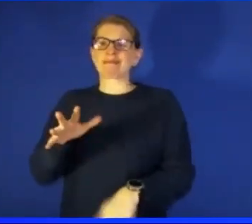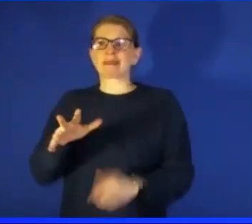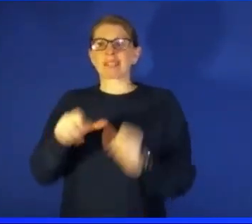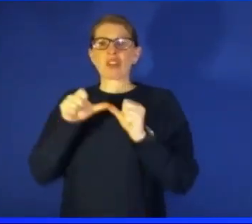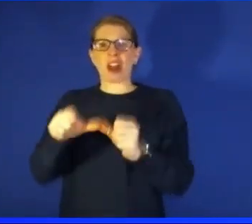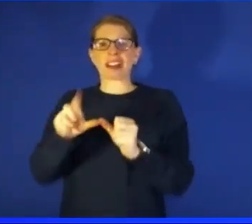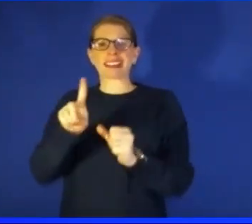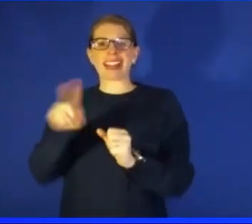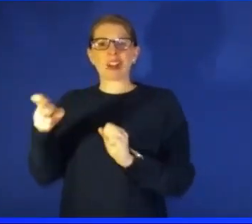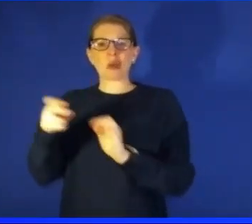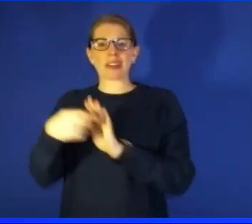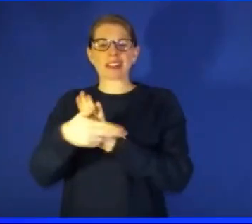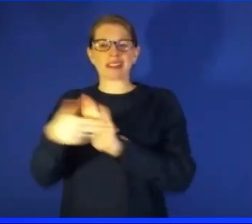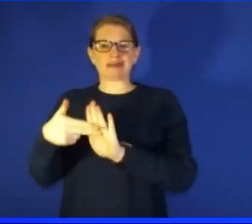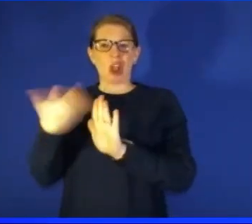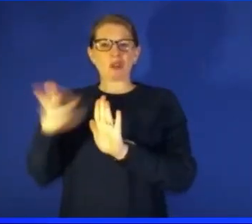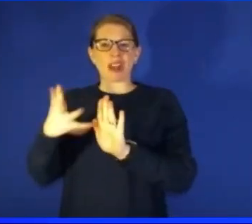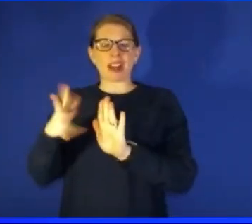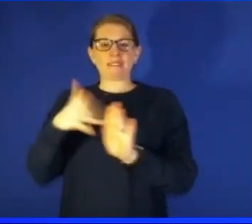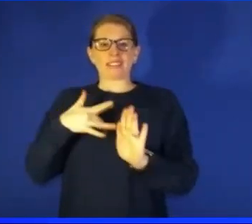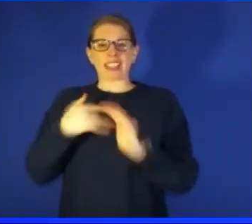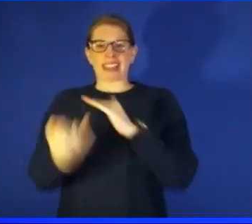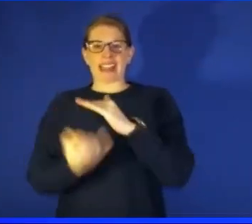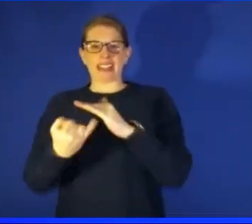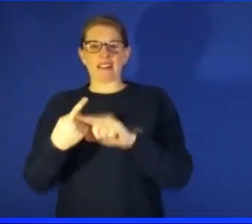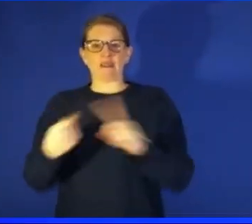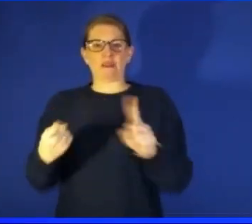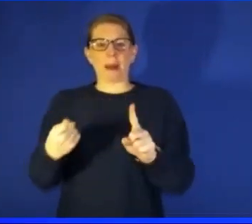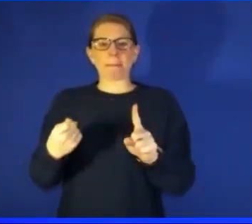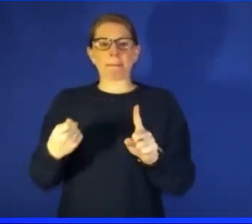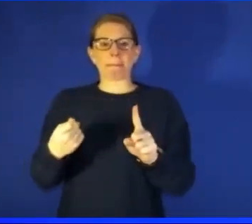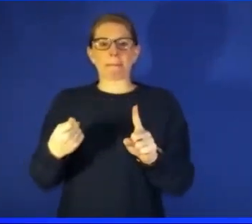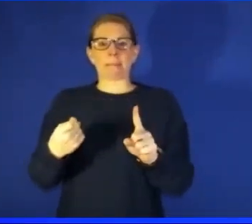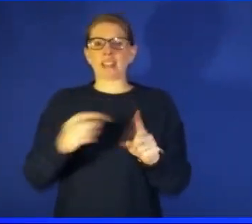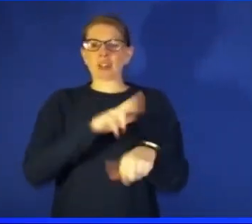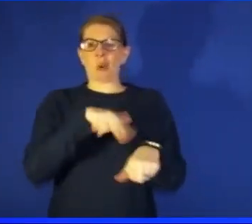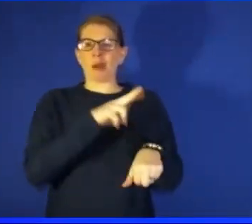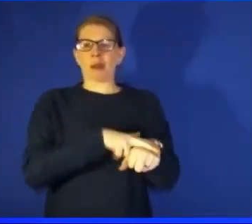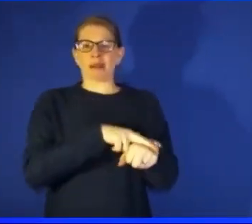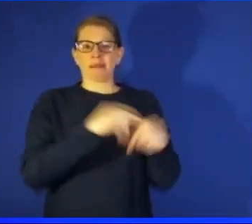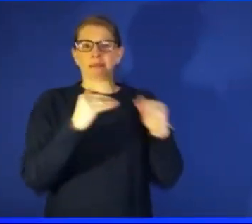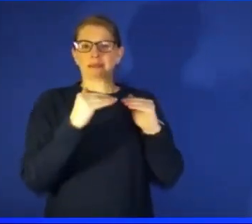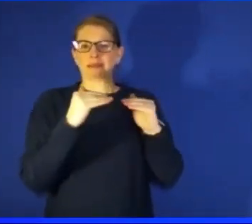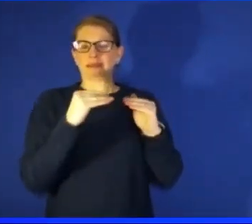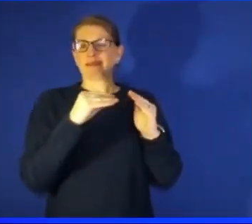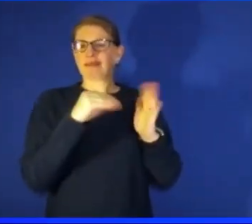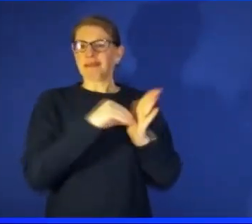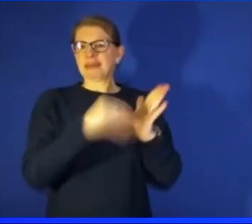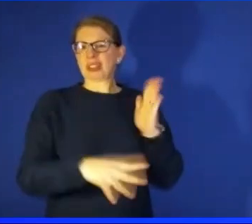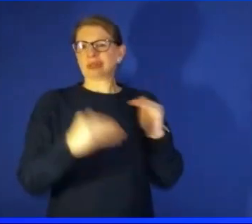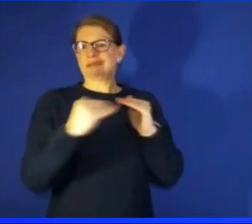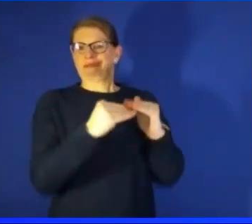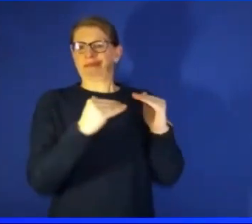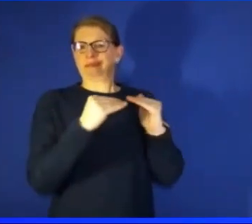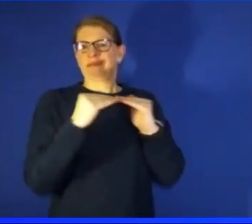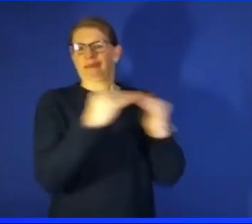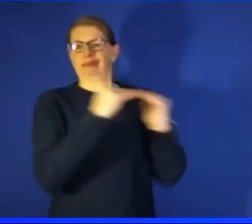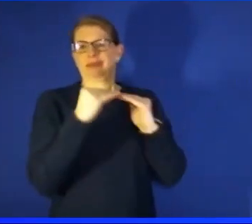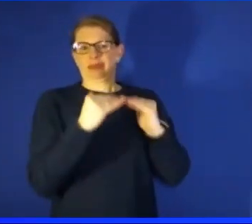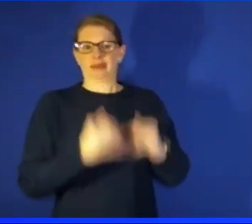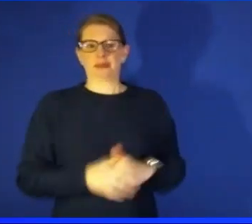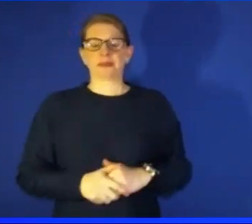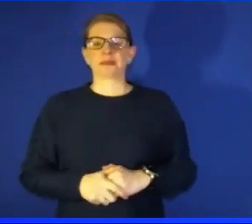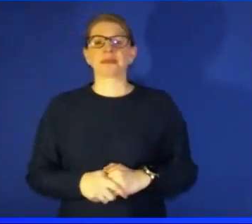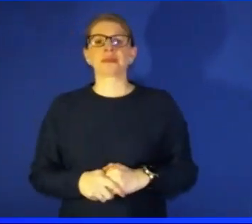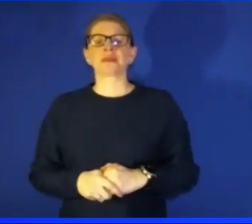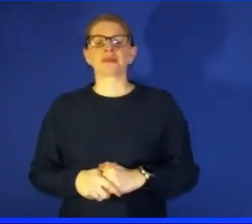that they feel a little bit isolated from their normal peer group anyway. And so what we're seeing is kind of them feeling even